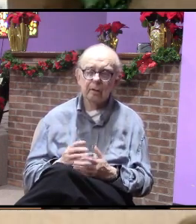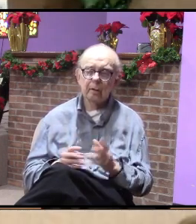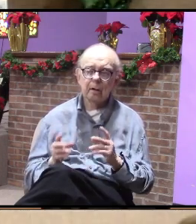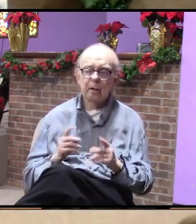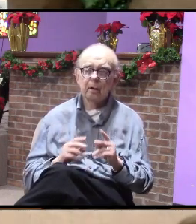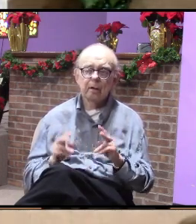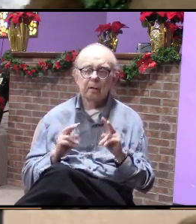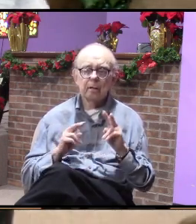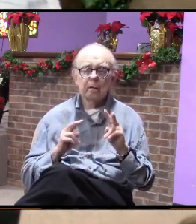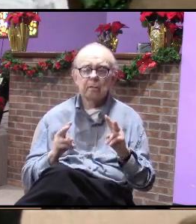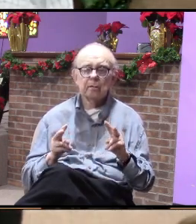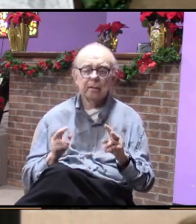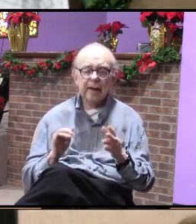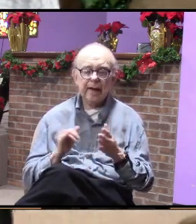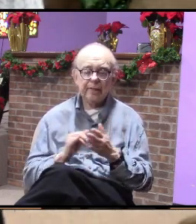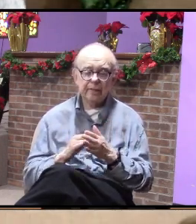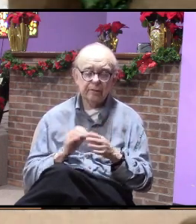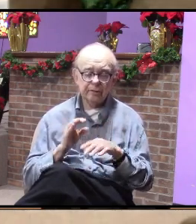will look at this church